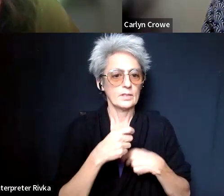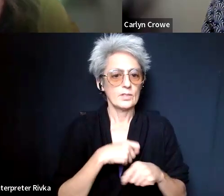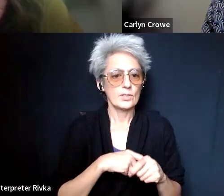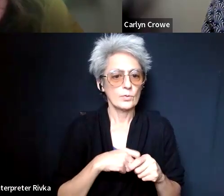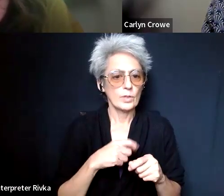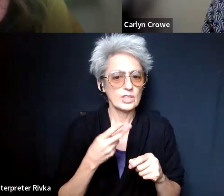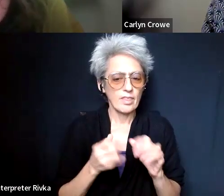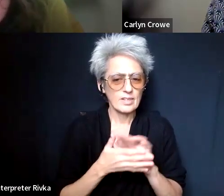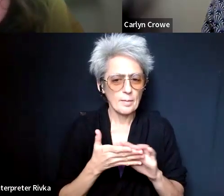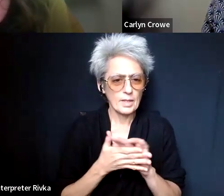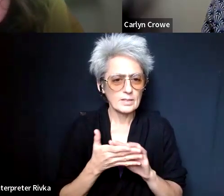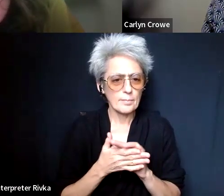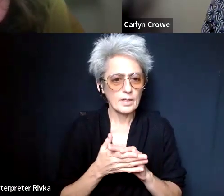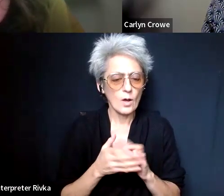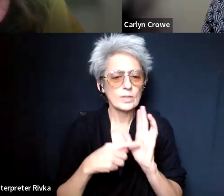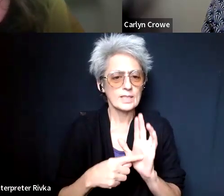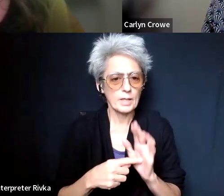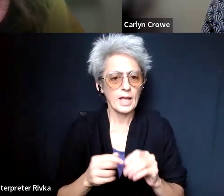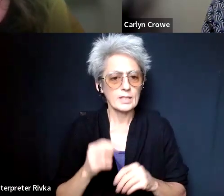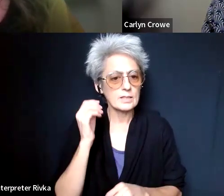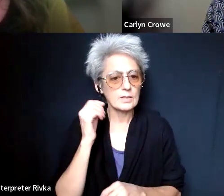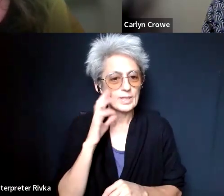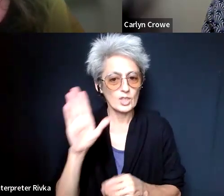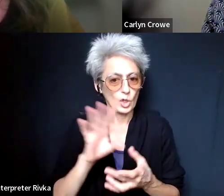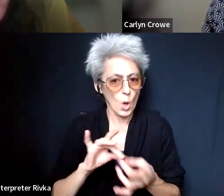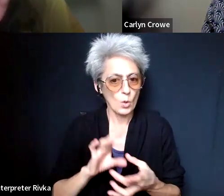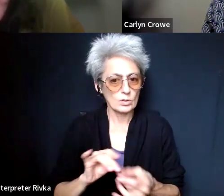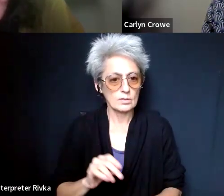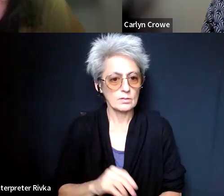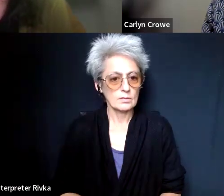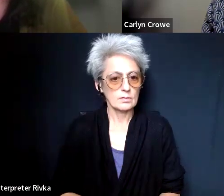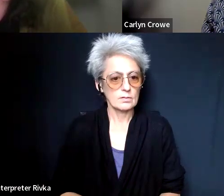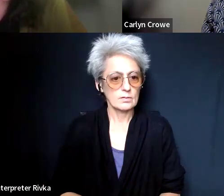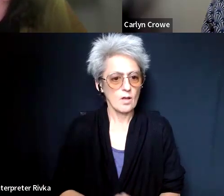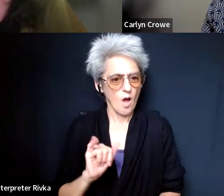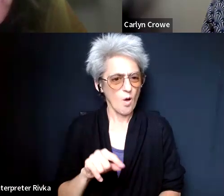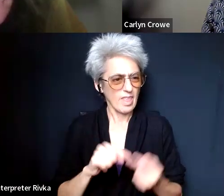note version. Oh, are you? Okay. Well, it's the opposite now.